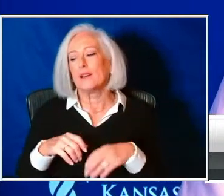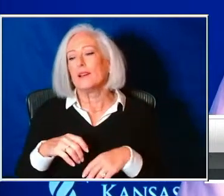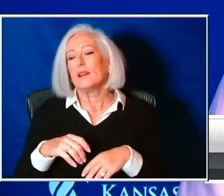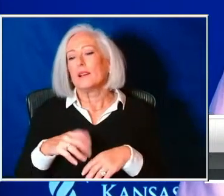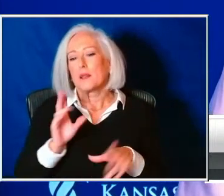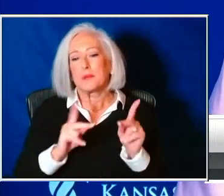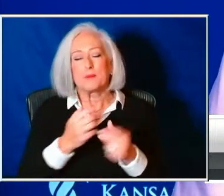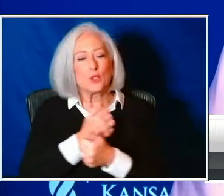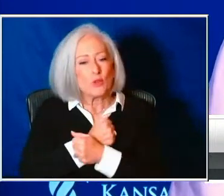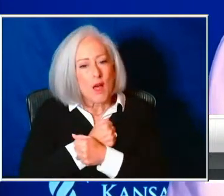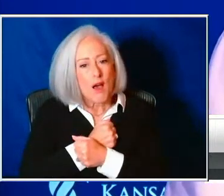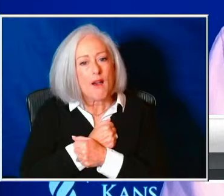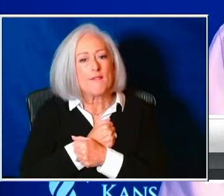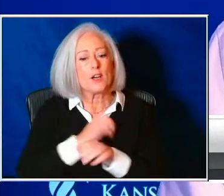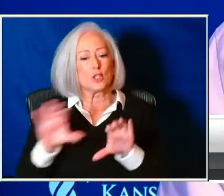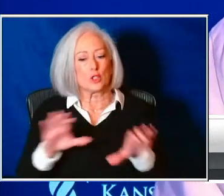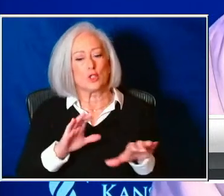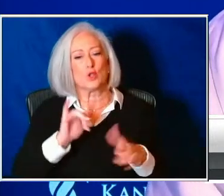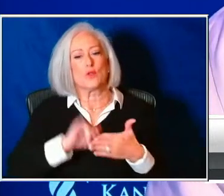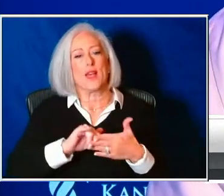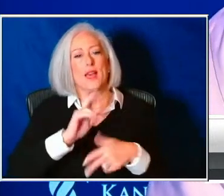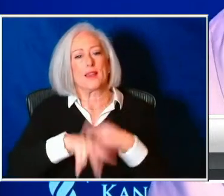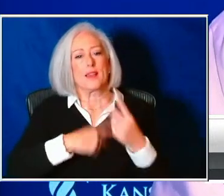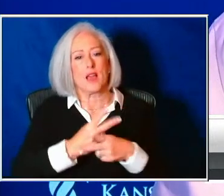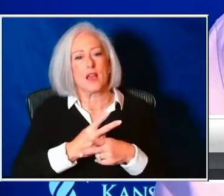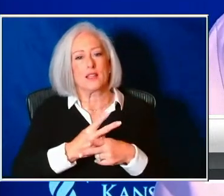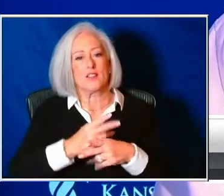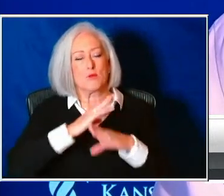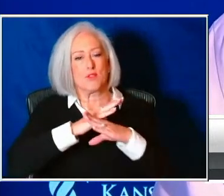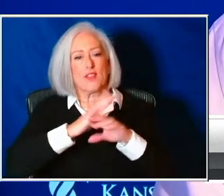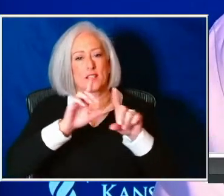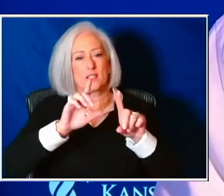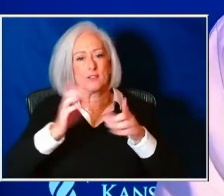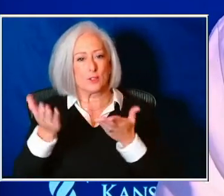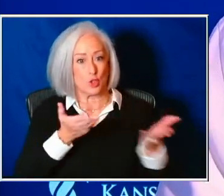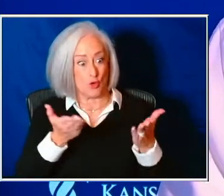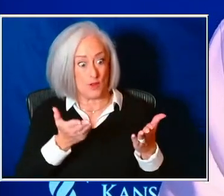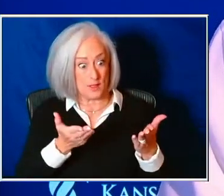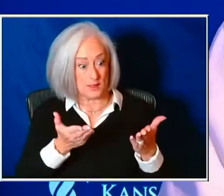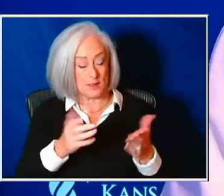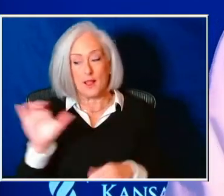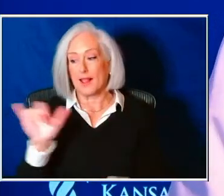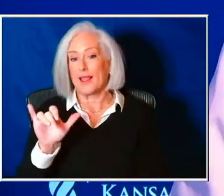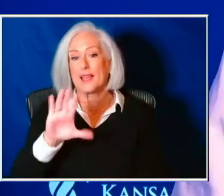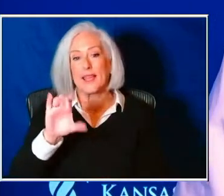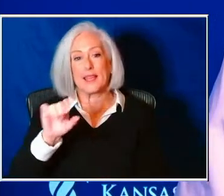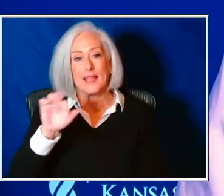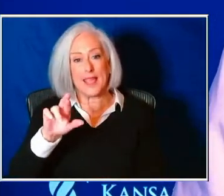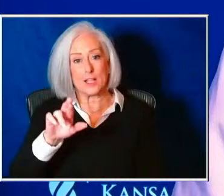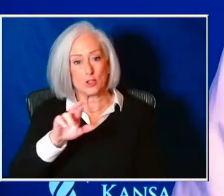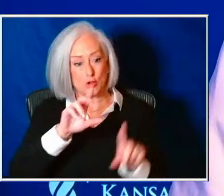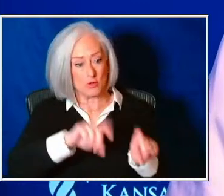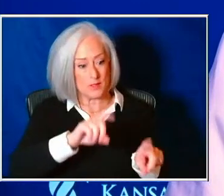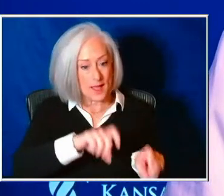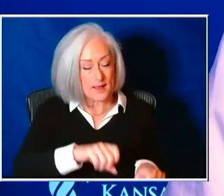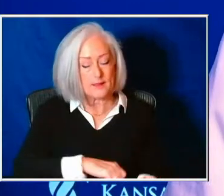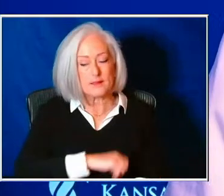services. Obviously, all of these cancer screenings, the coronary artery screenings, all of those